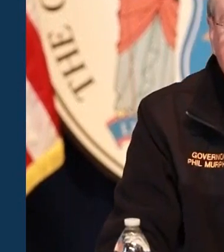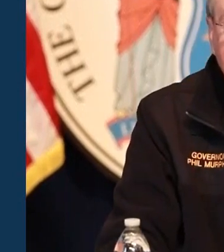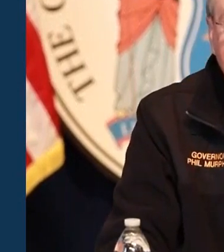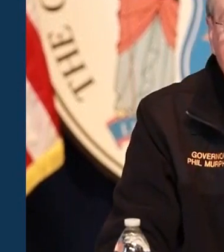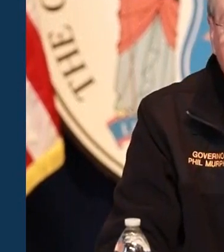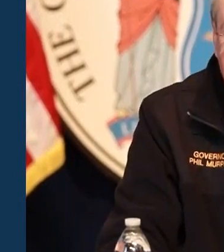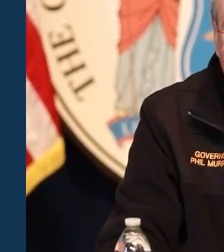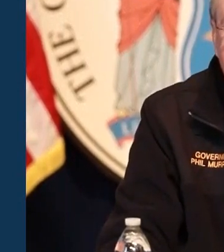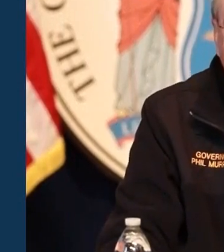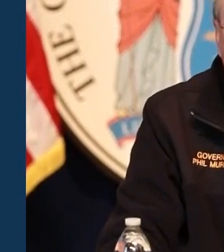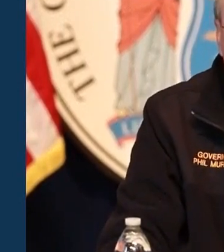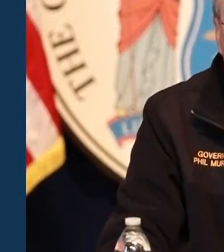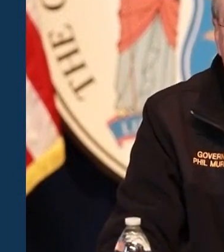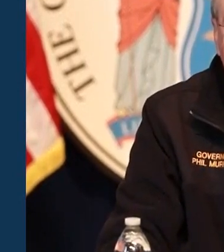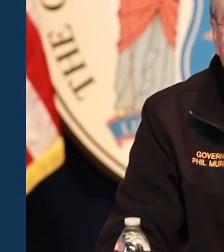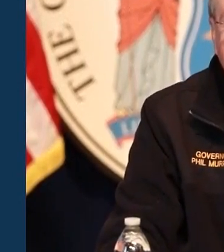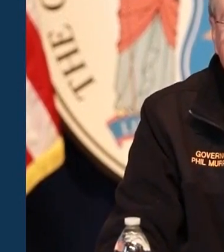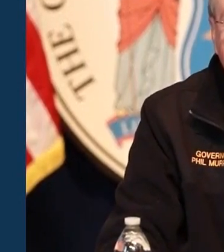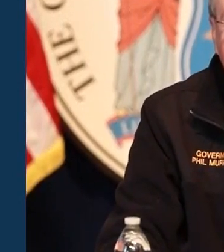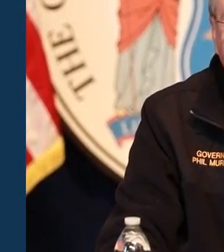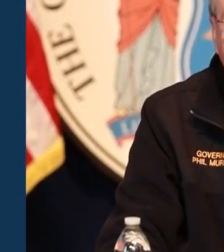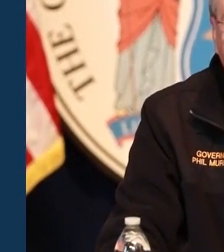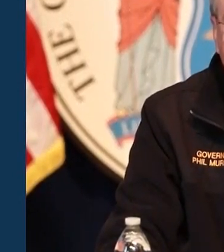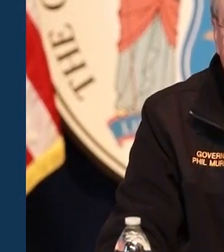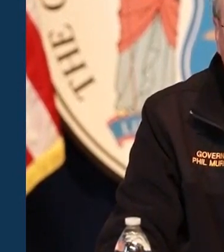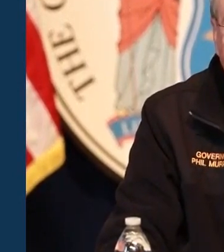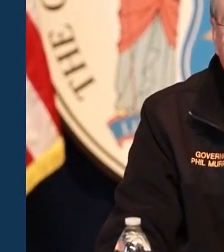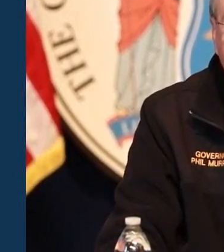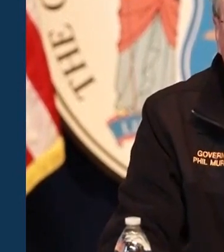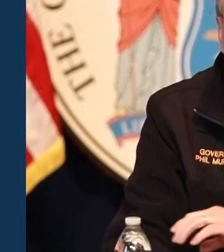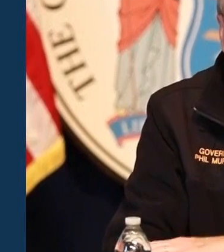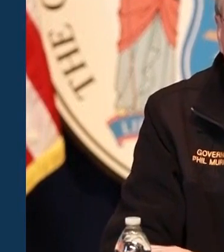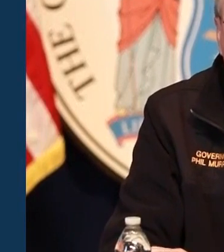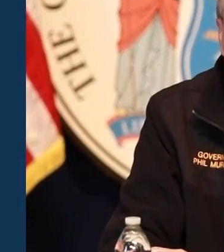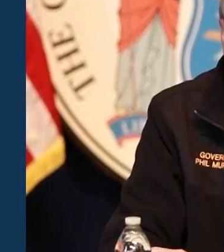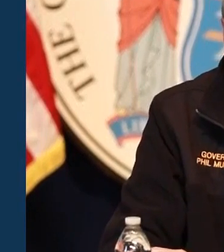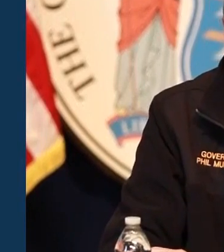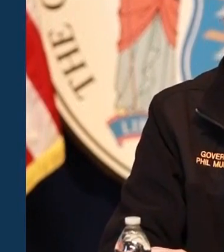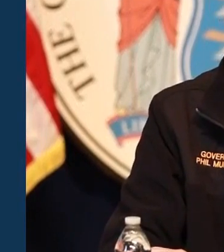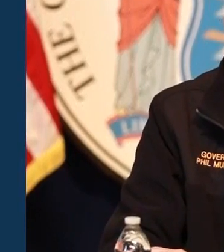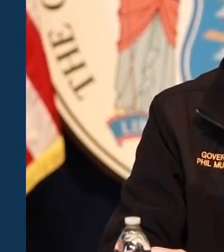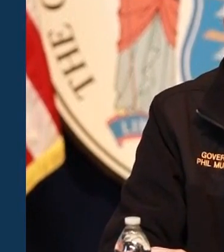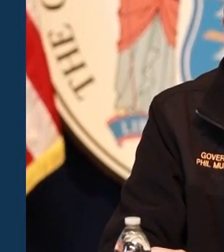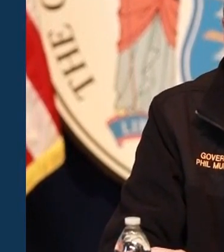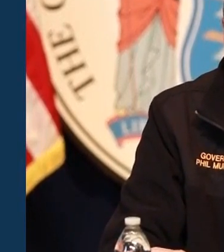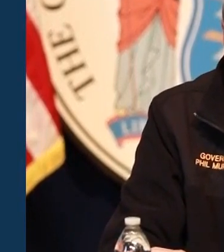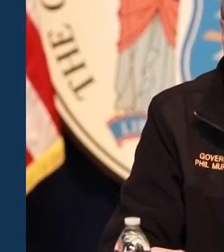with it on this weekend, this Easter weekend, and every day in the near term, near to